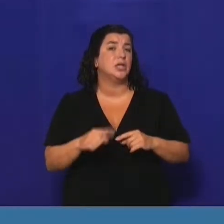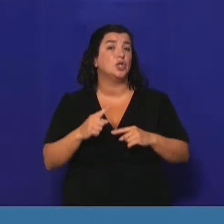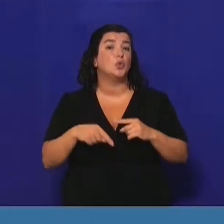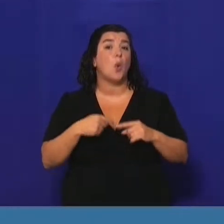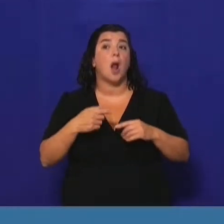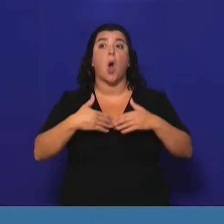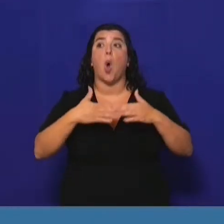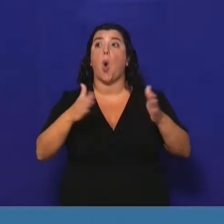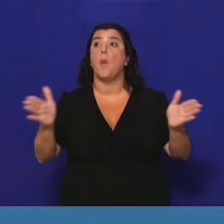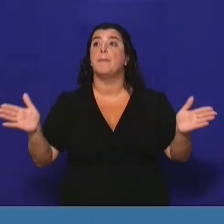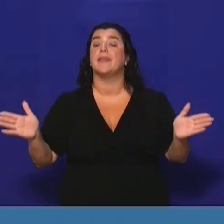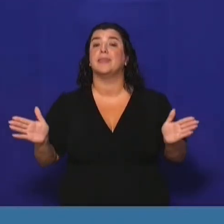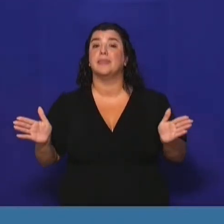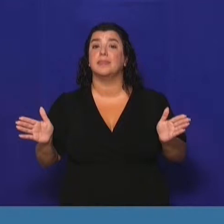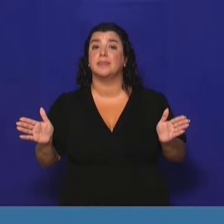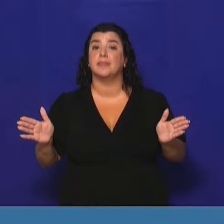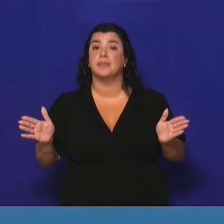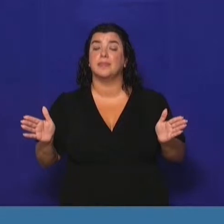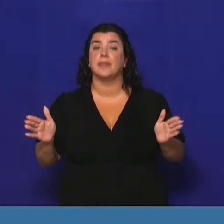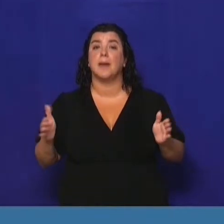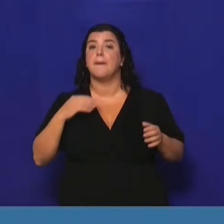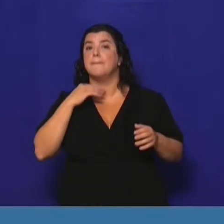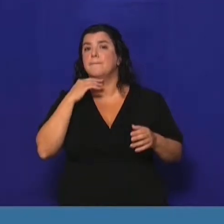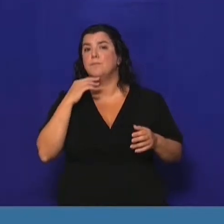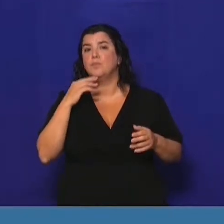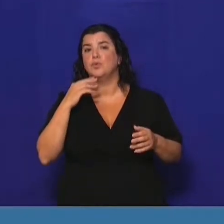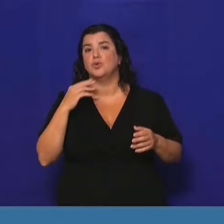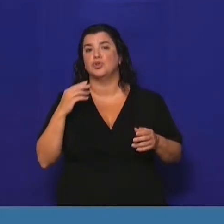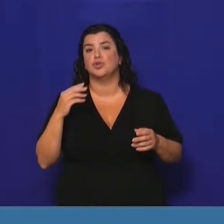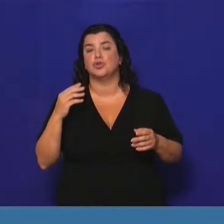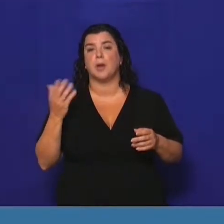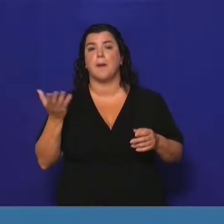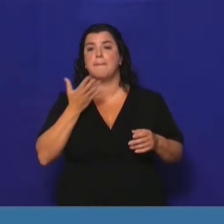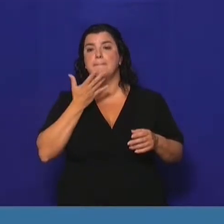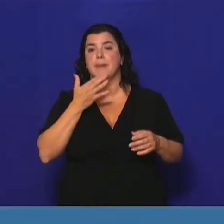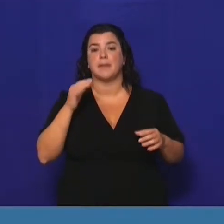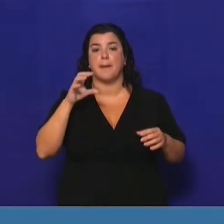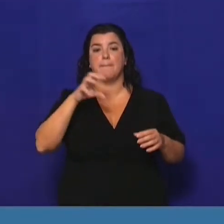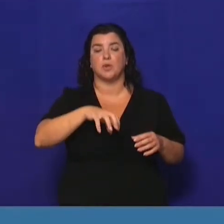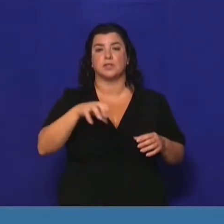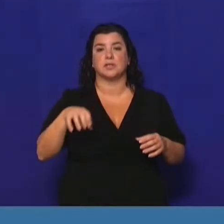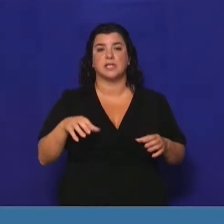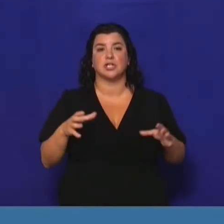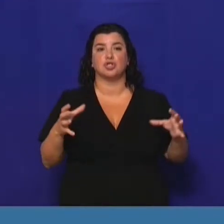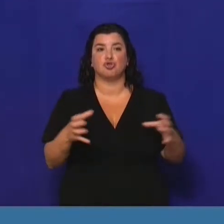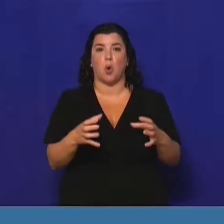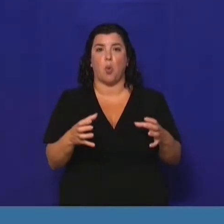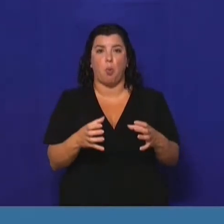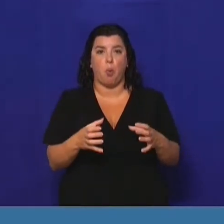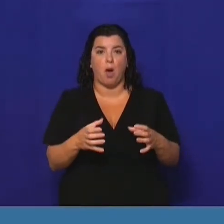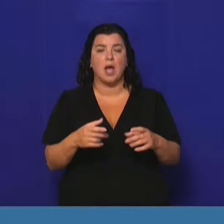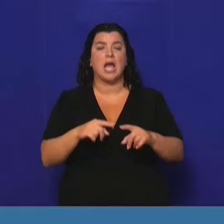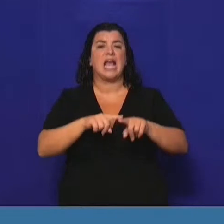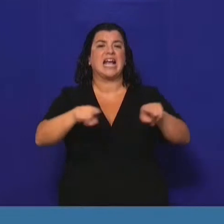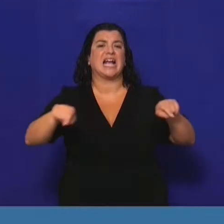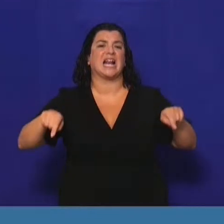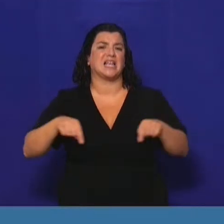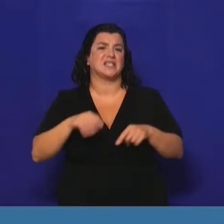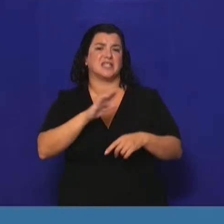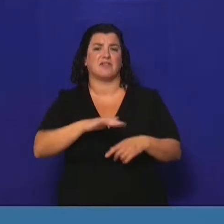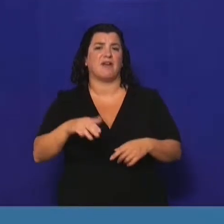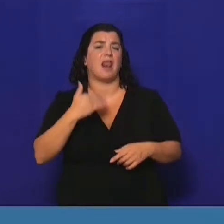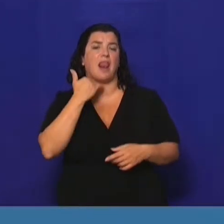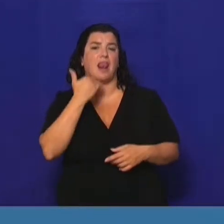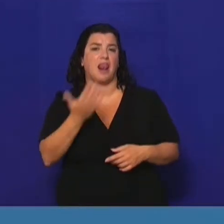spaces barra. Ġifi dik tapplika għal barra, ma tapplikax għal ġa postijiet ġewwa, ġifi ma tapplikax għal ġol klassijiet ta' tfal.